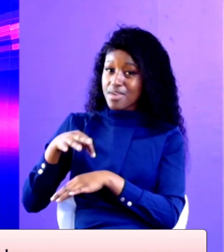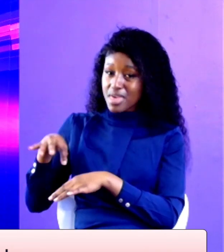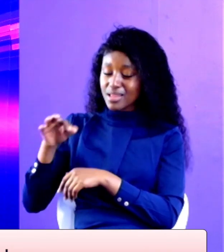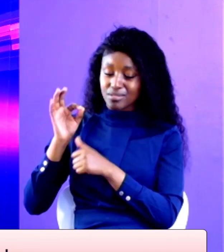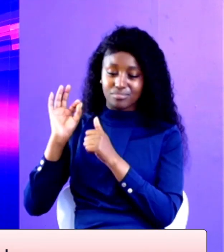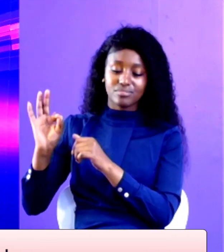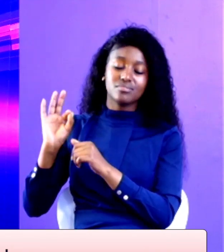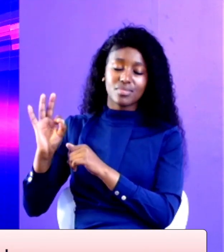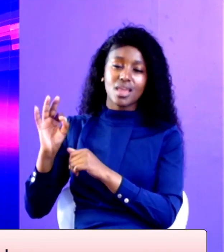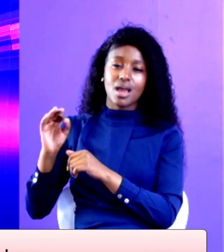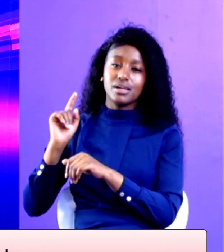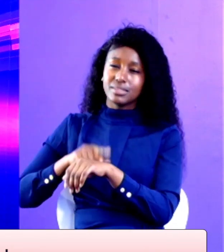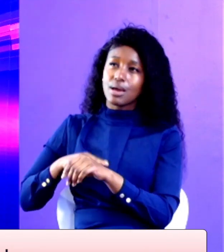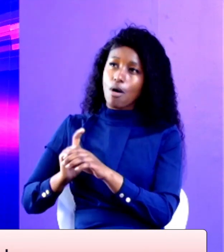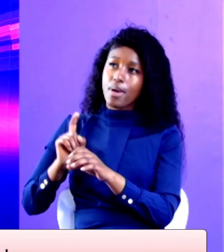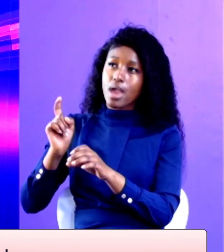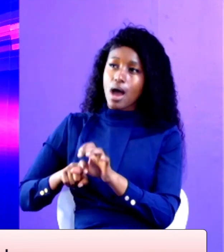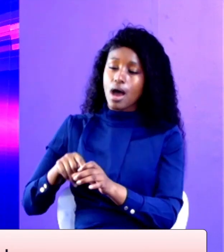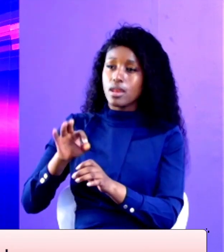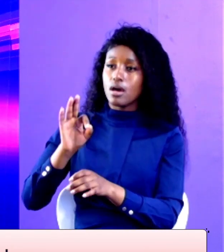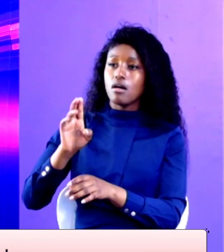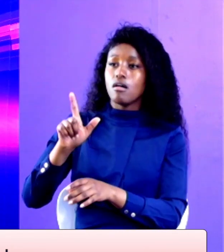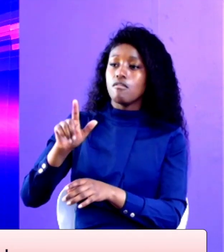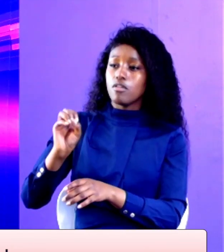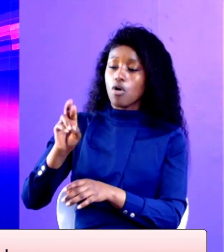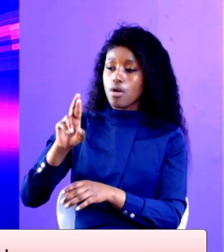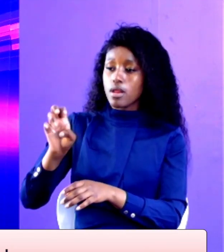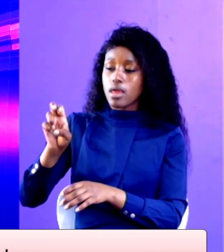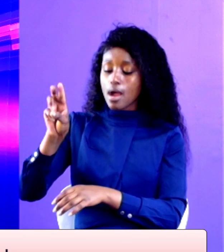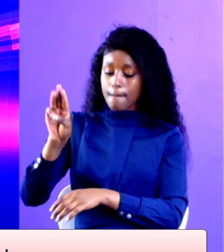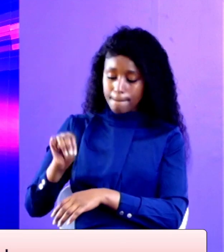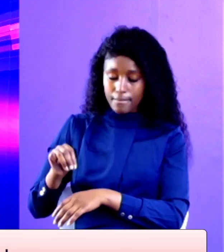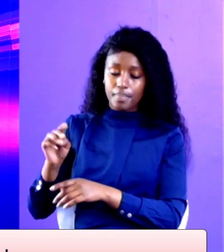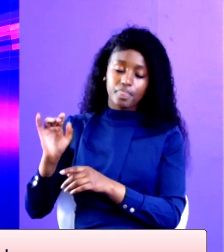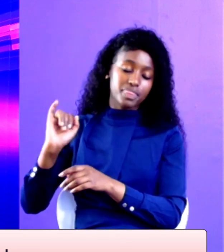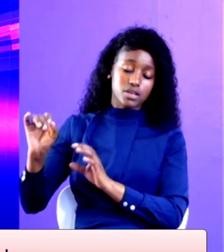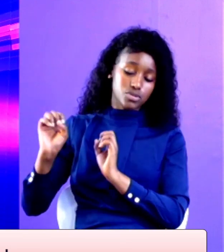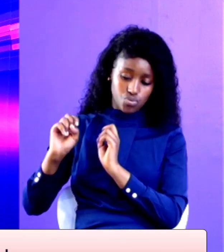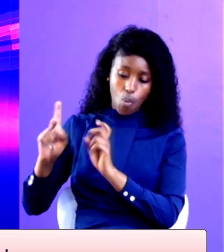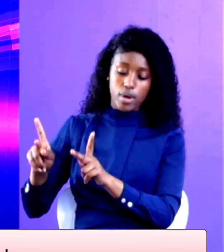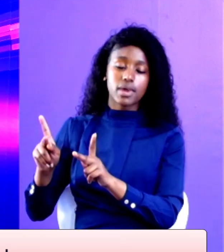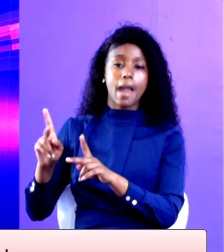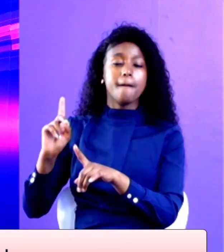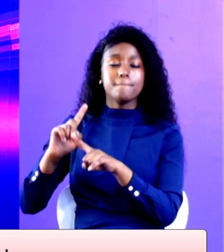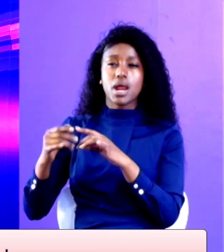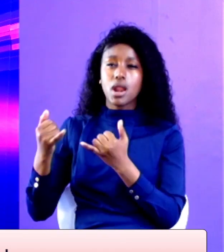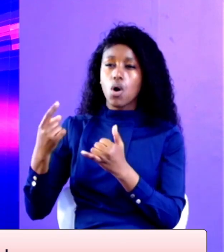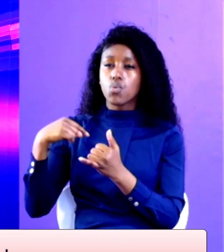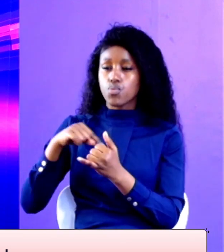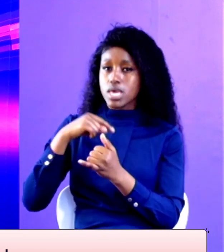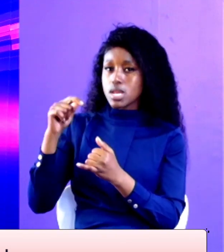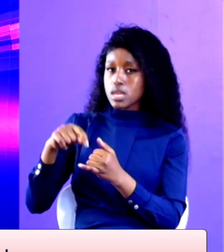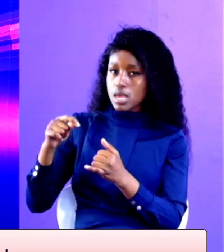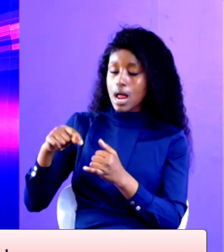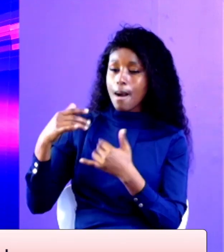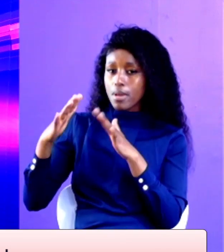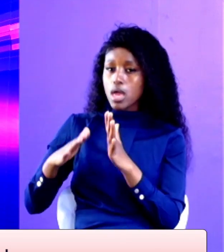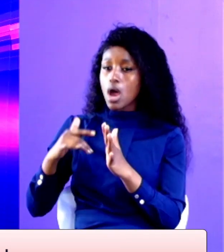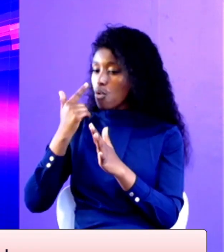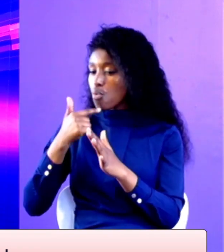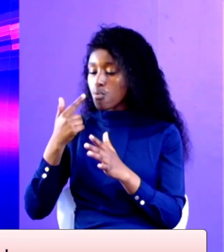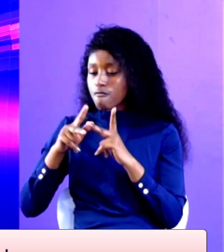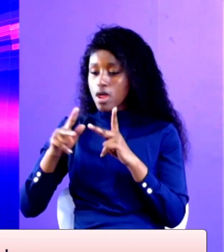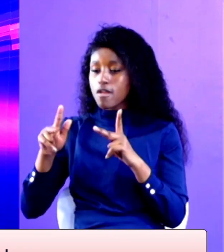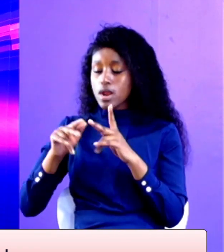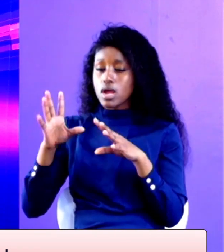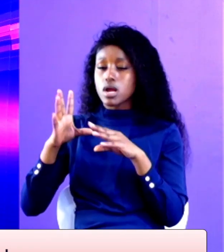After the addition of Florian Wirtz, we needed that player who could bring the creativity.